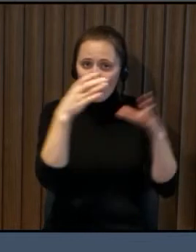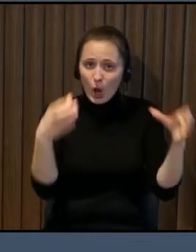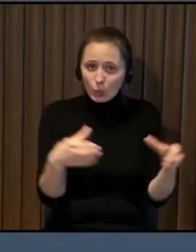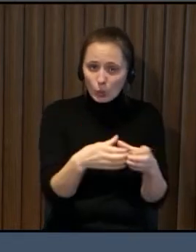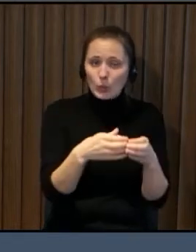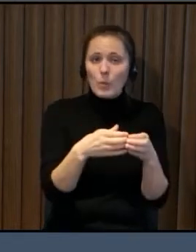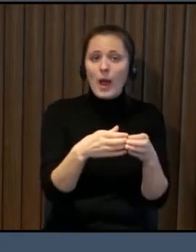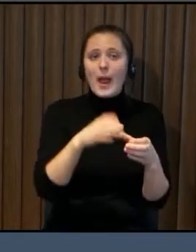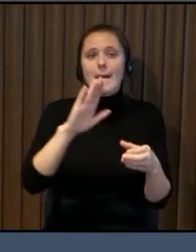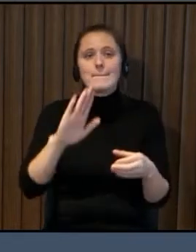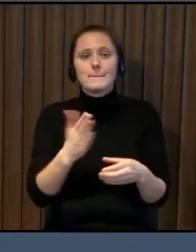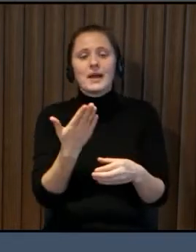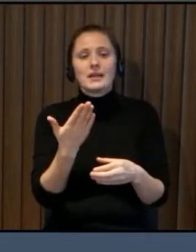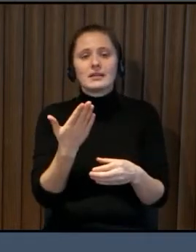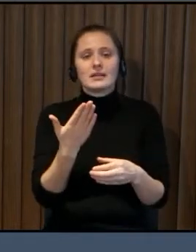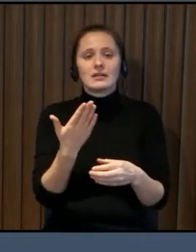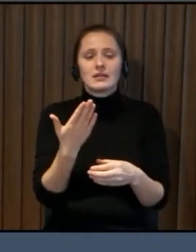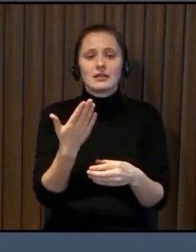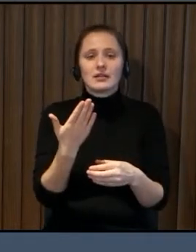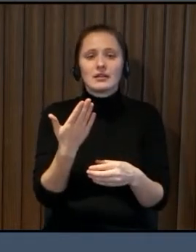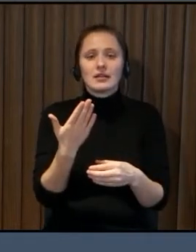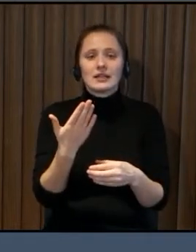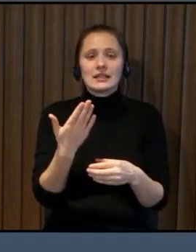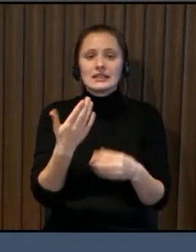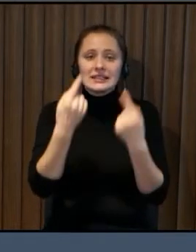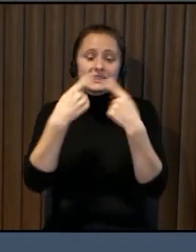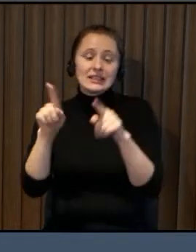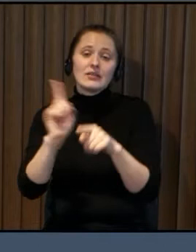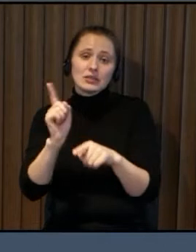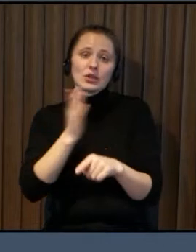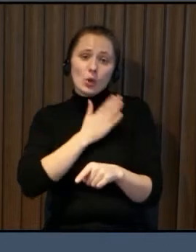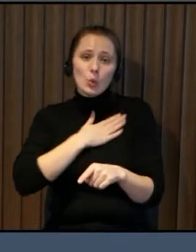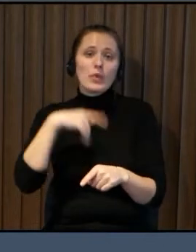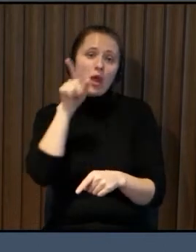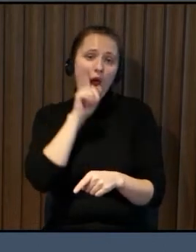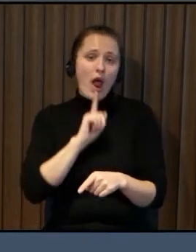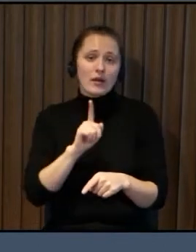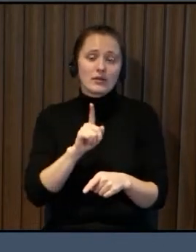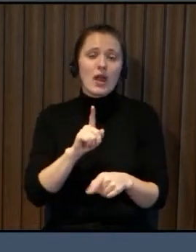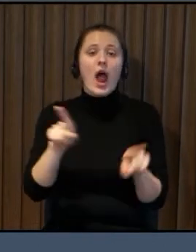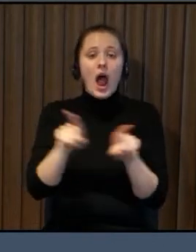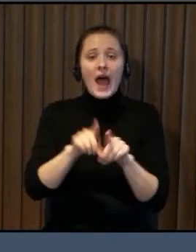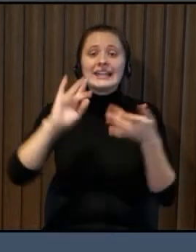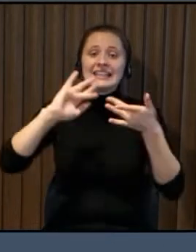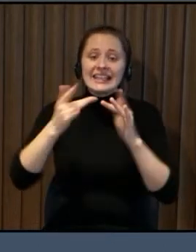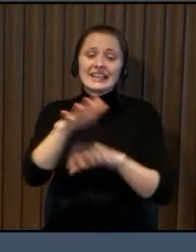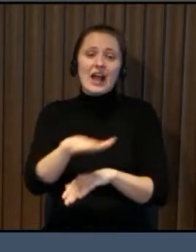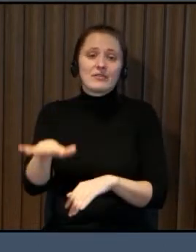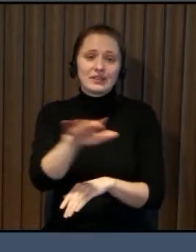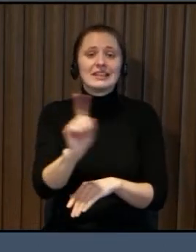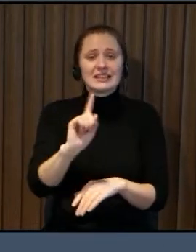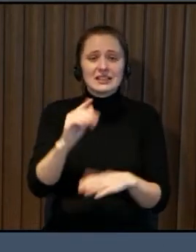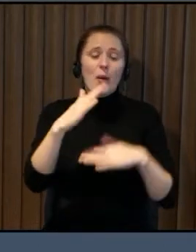safely cross the street for a person in a wheelchair. And for others, this is also useful. And the same refers to the